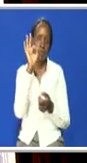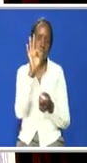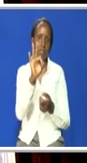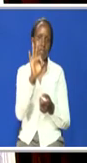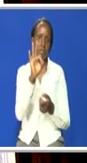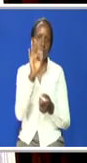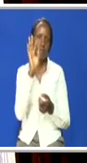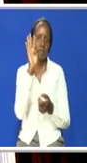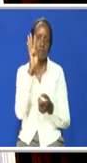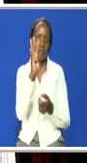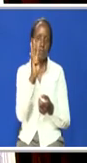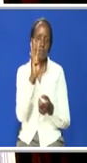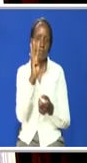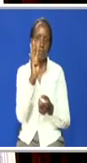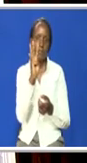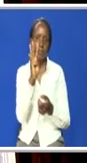1, 2, 3, 4.